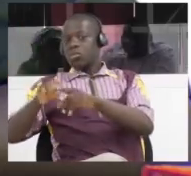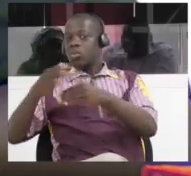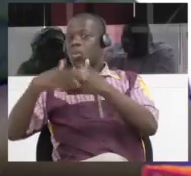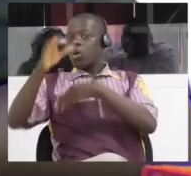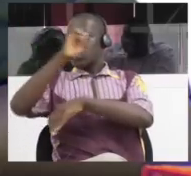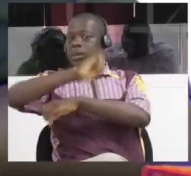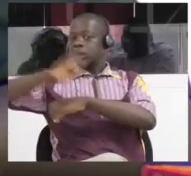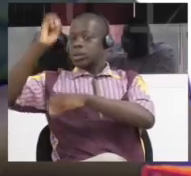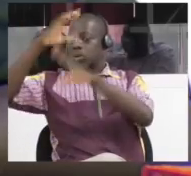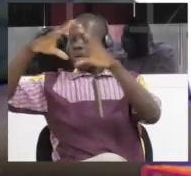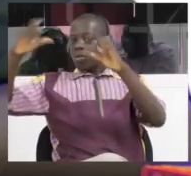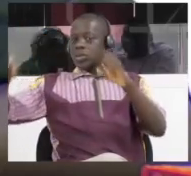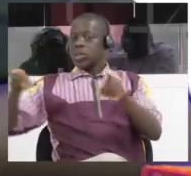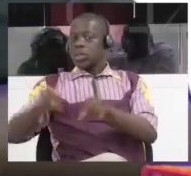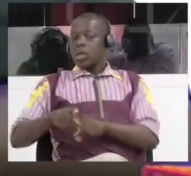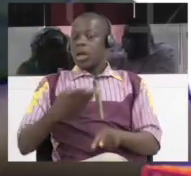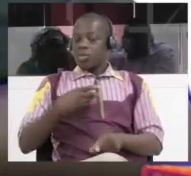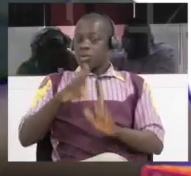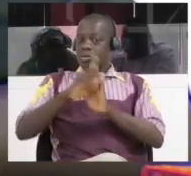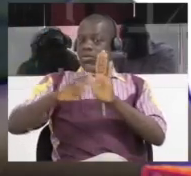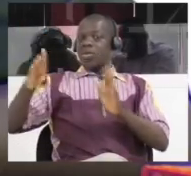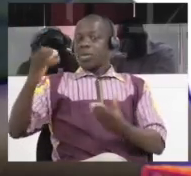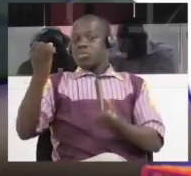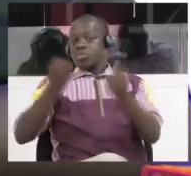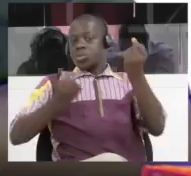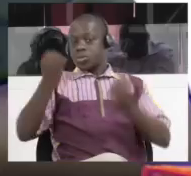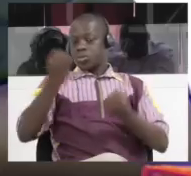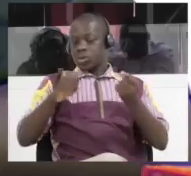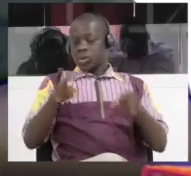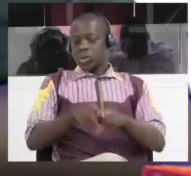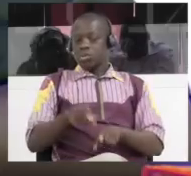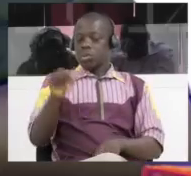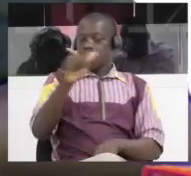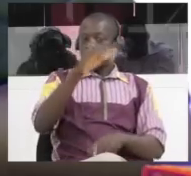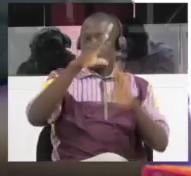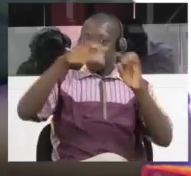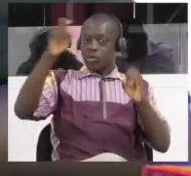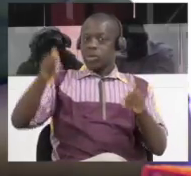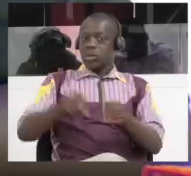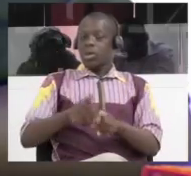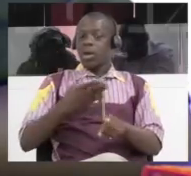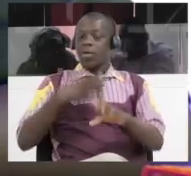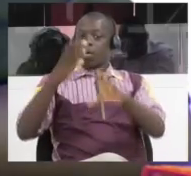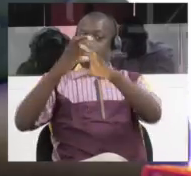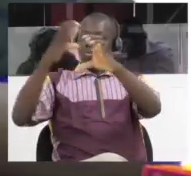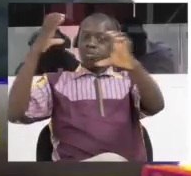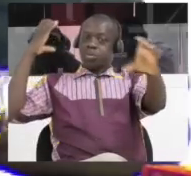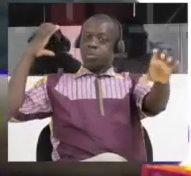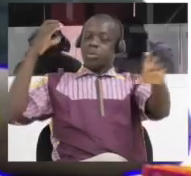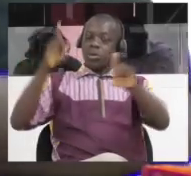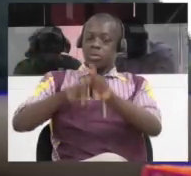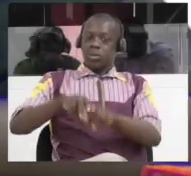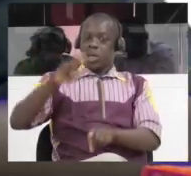own private vehicles. The other officers had buses that, and the NCOs had buses